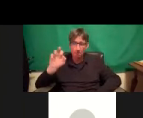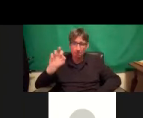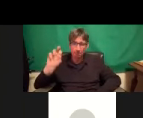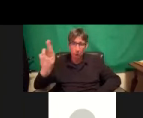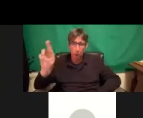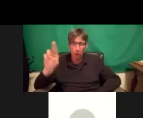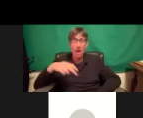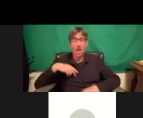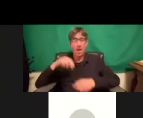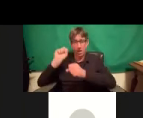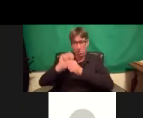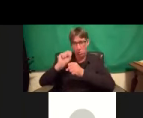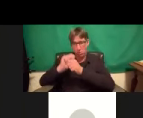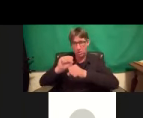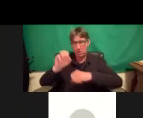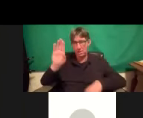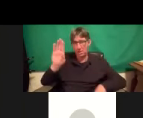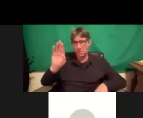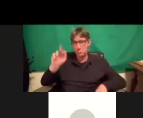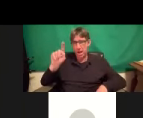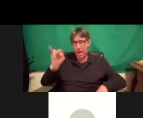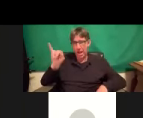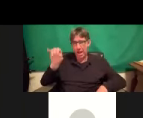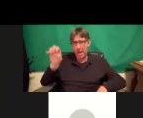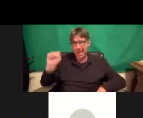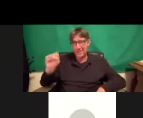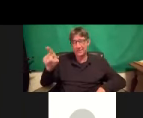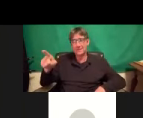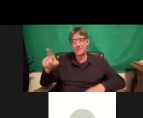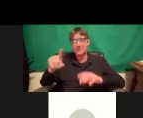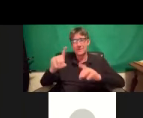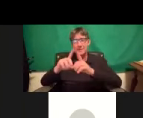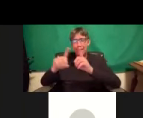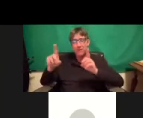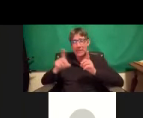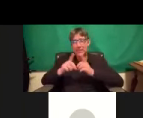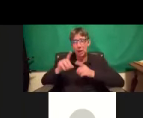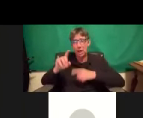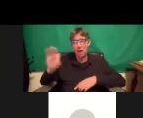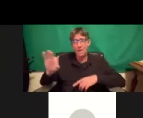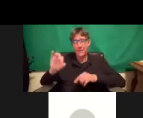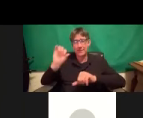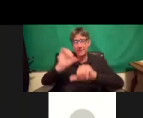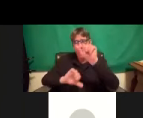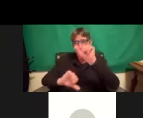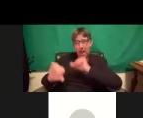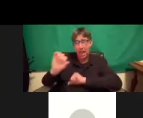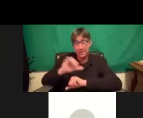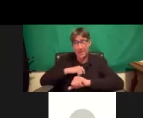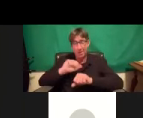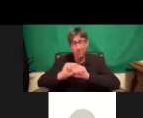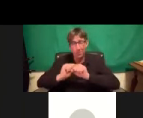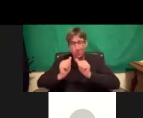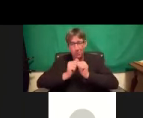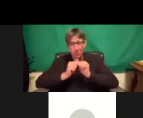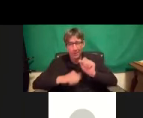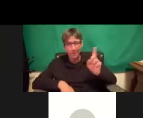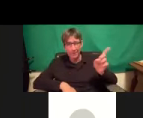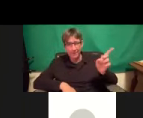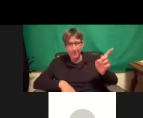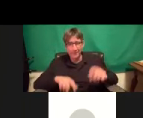Brandeis in the Division of Science with Lena, and I just wanted to